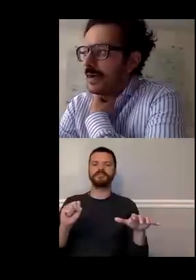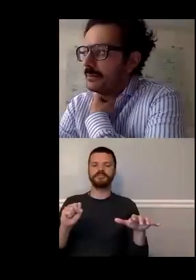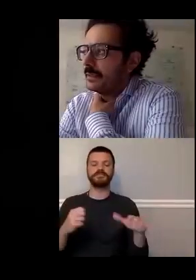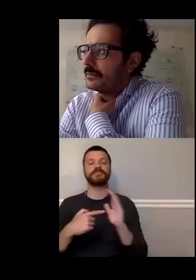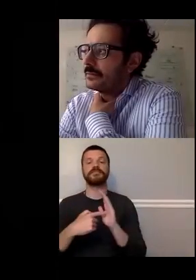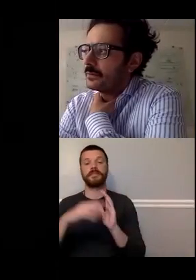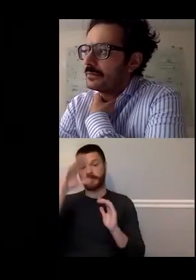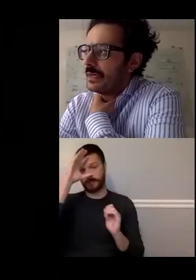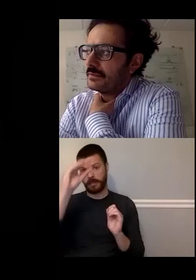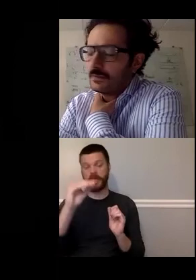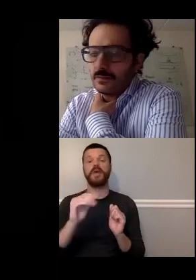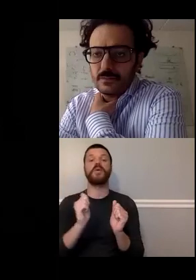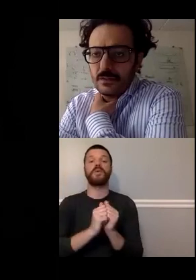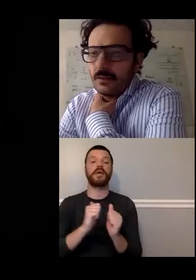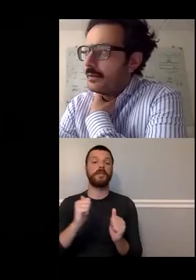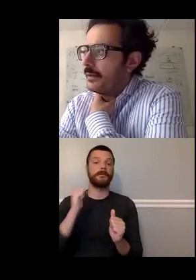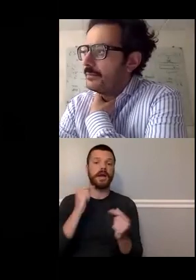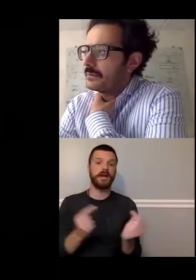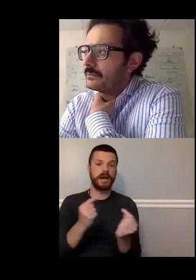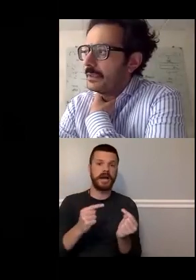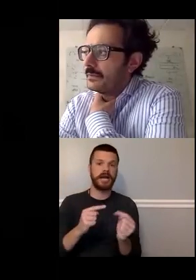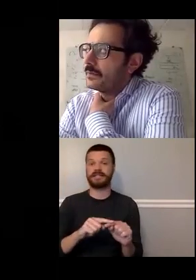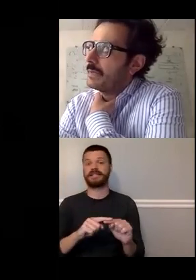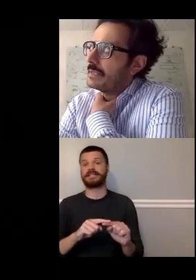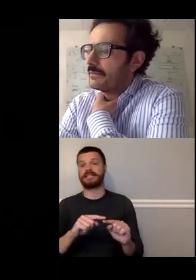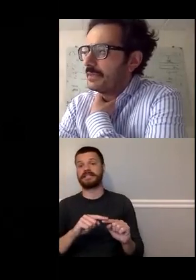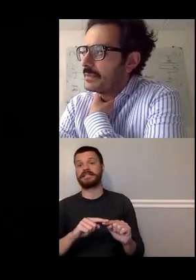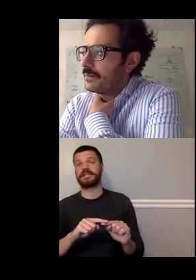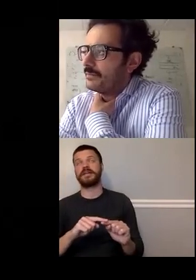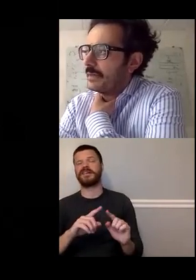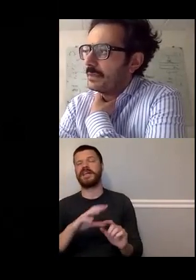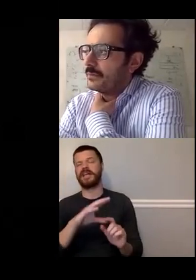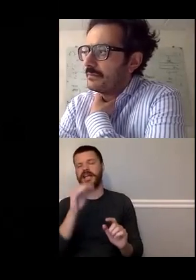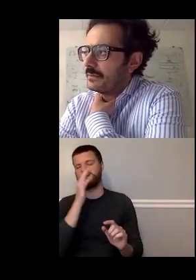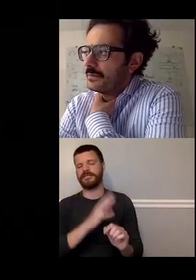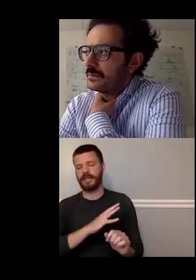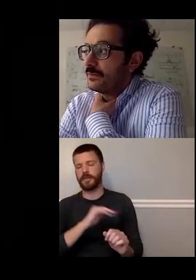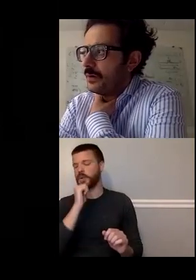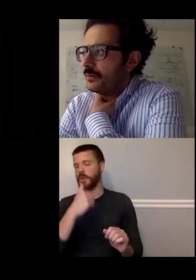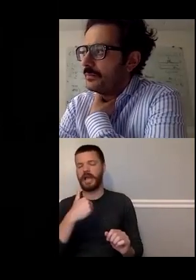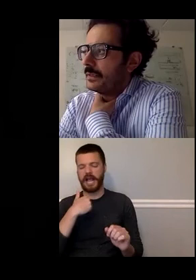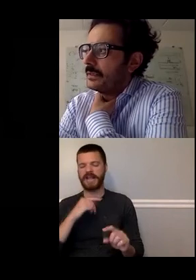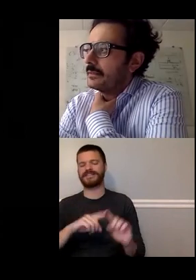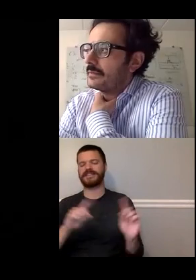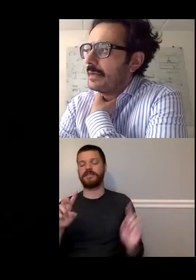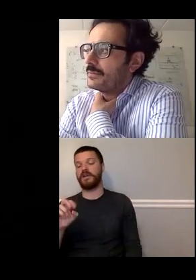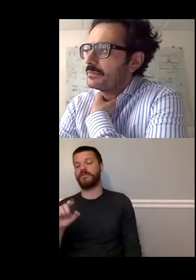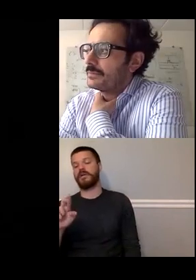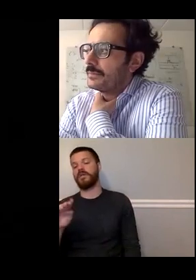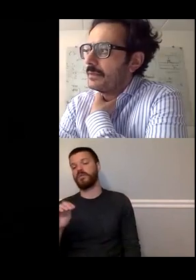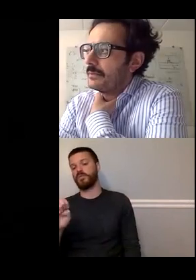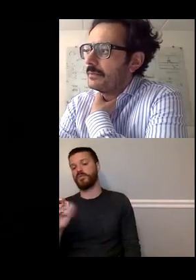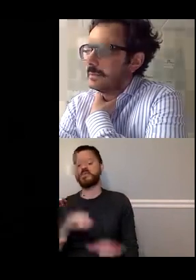have back pain don't have a difference. Males and females who have back pain don't have a difference in volume in the